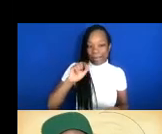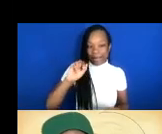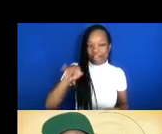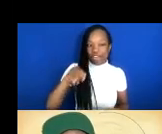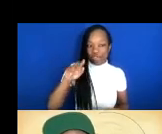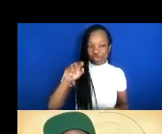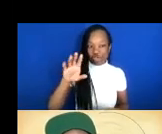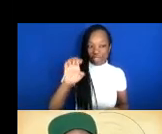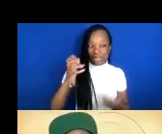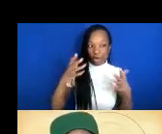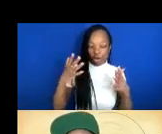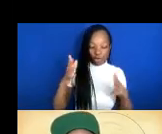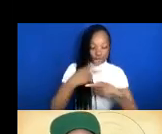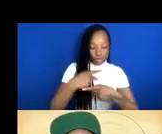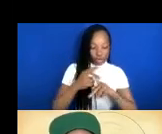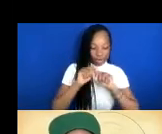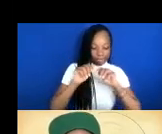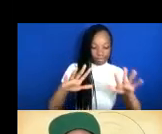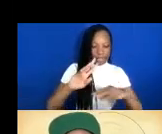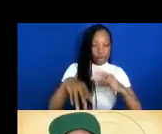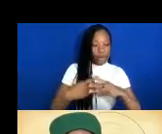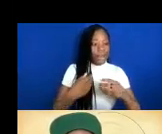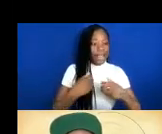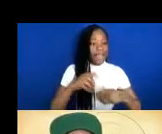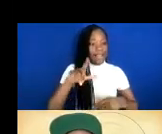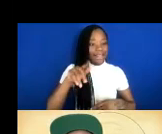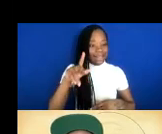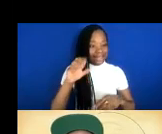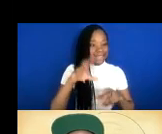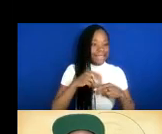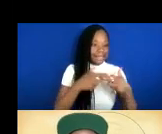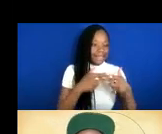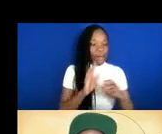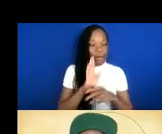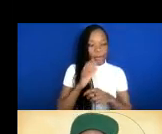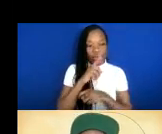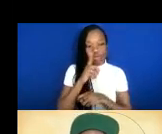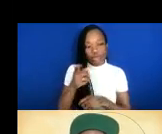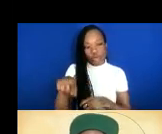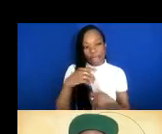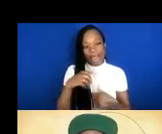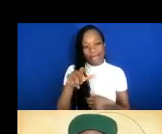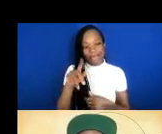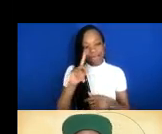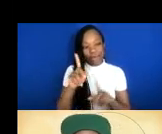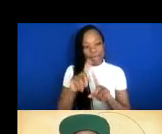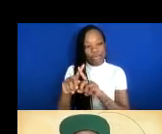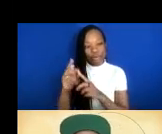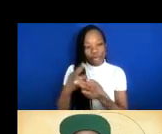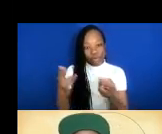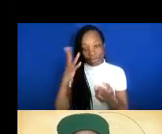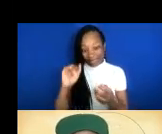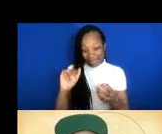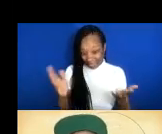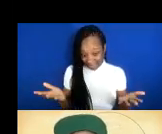and produced. I've got links here on these slides, and I'll make sure that you all get links to these resources. Because nothing speaks better than